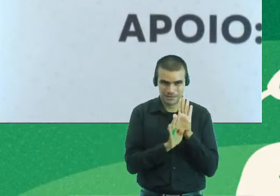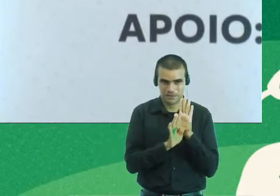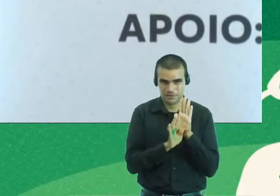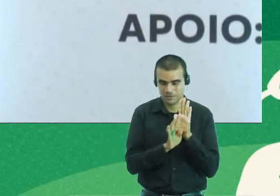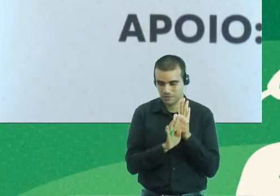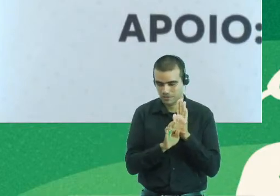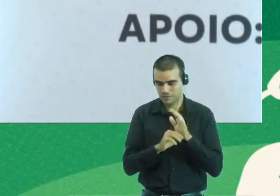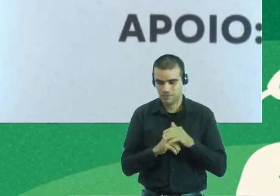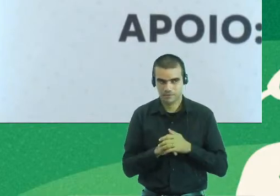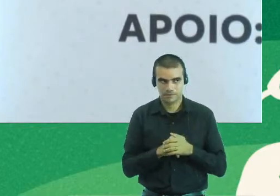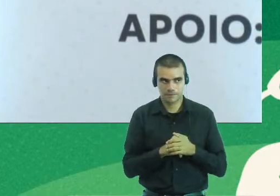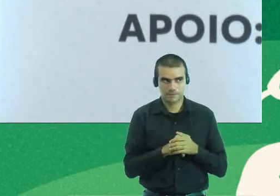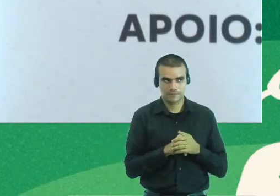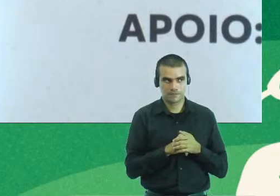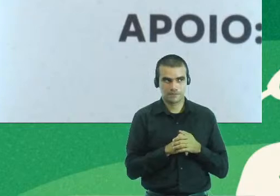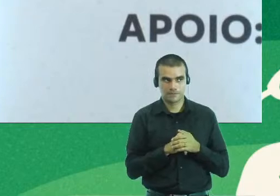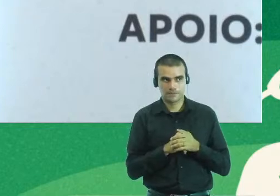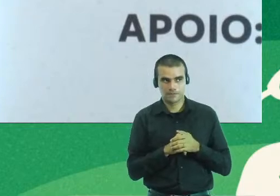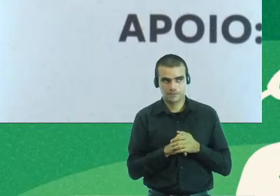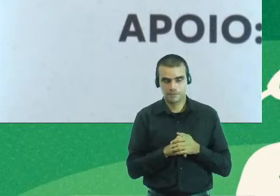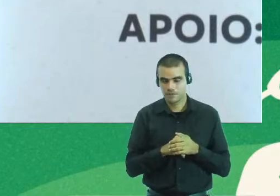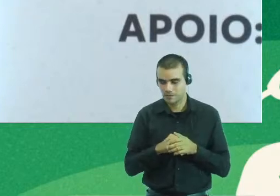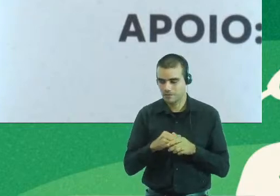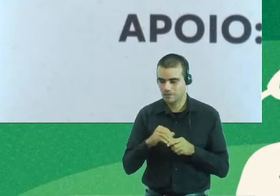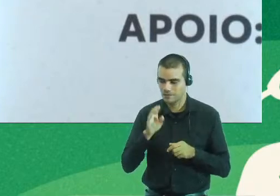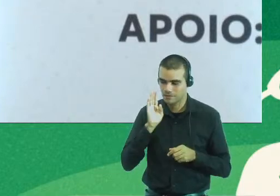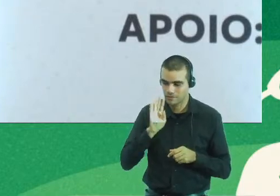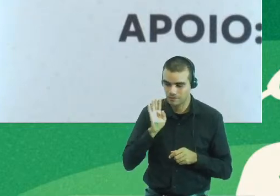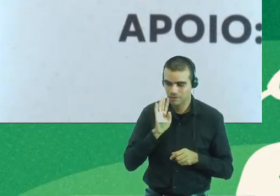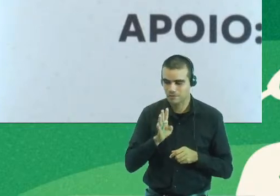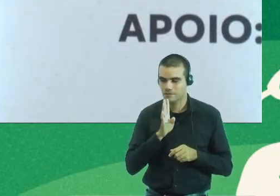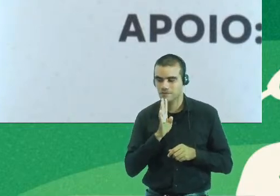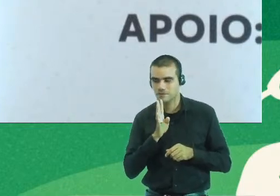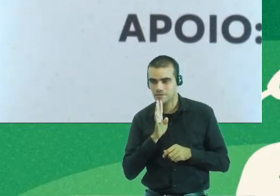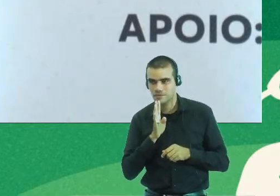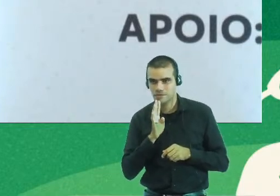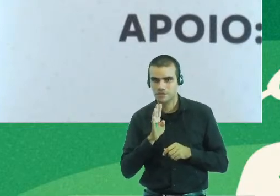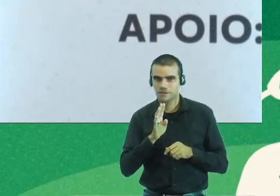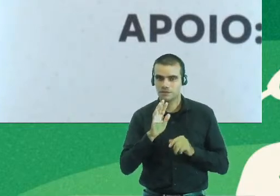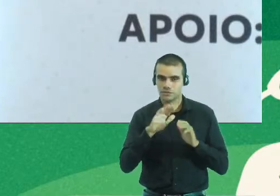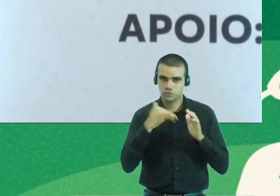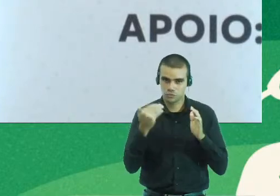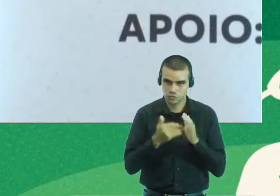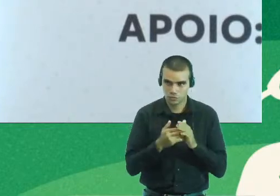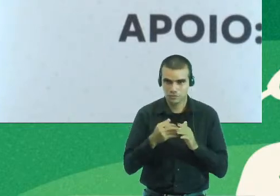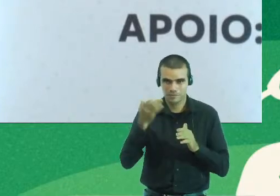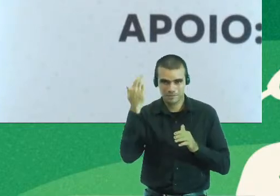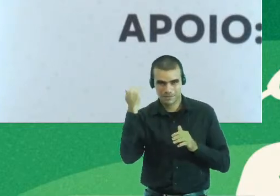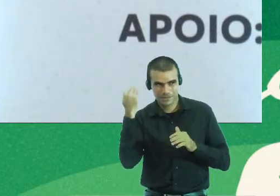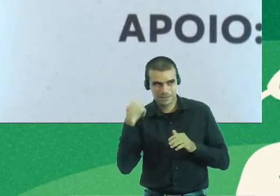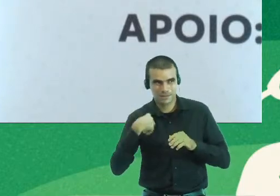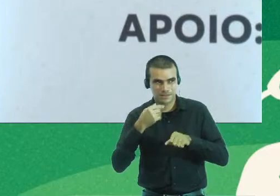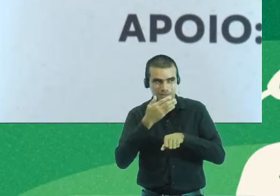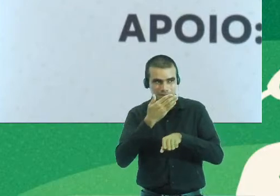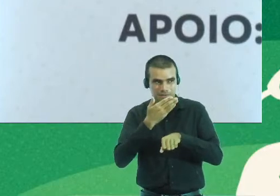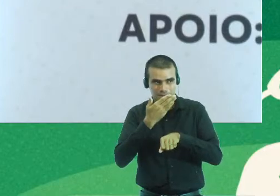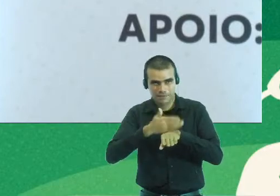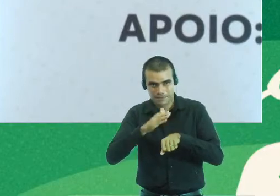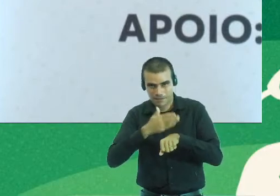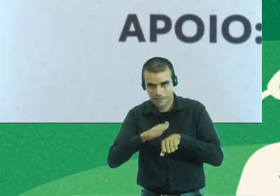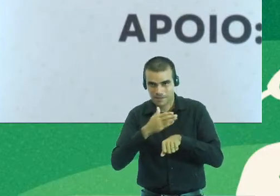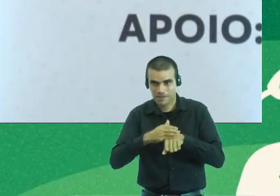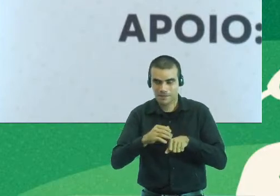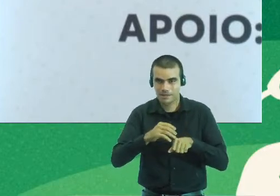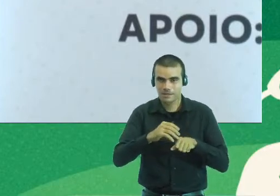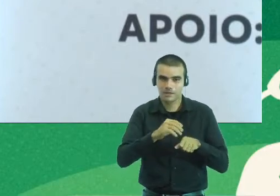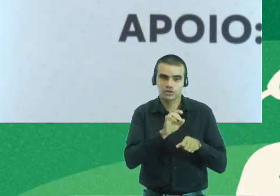oh, it really knows. It's because when I was practicing, it probably has the autocomplete saved. So this will use the request module to